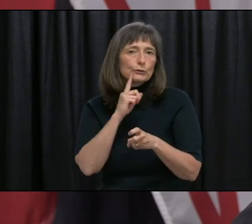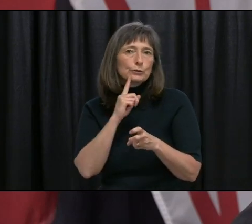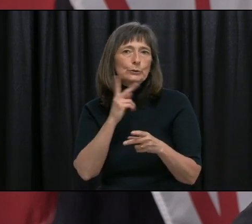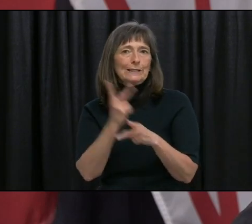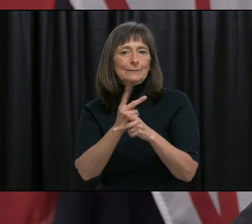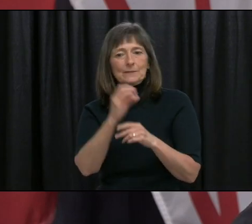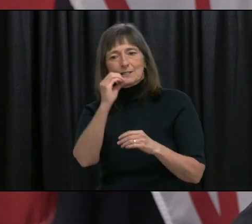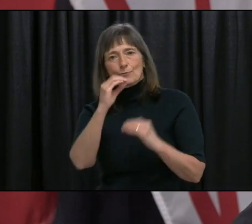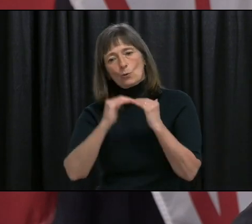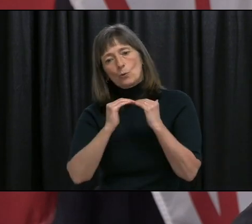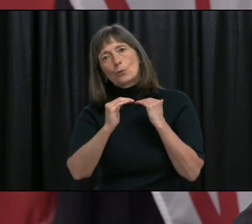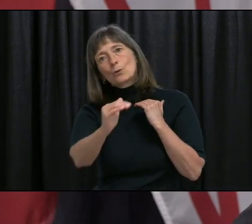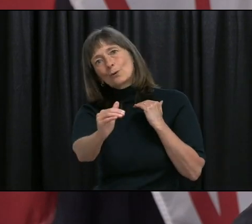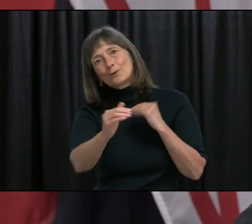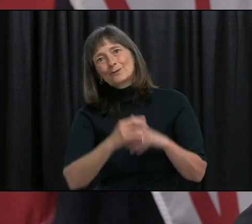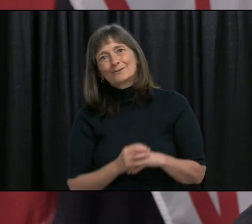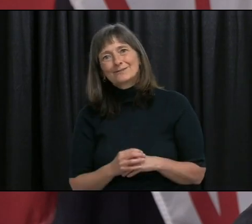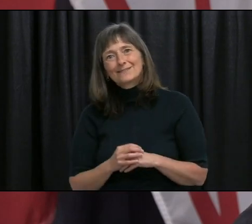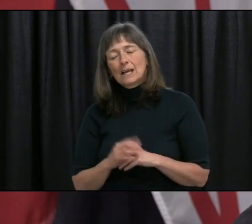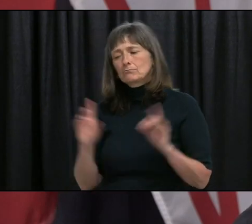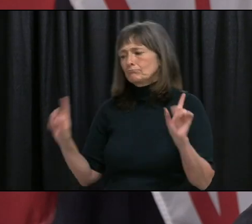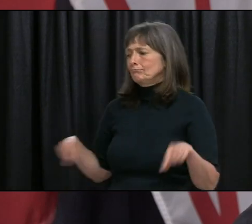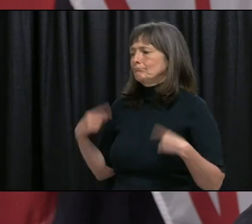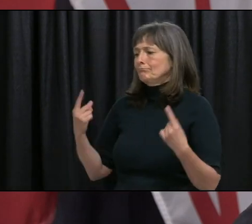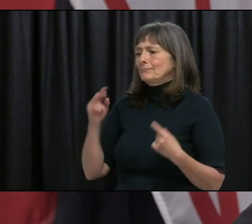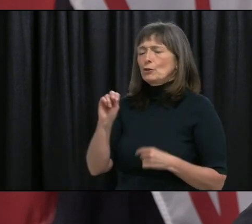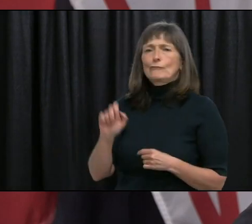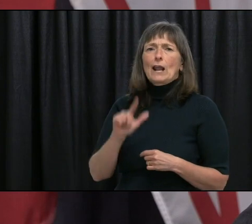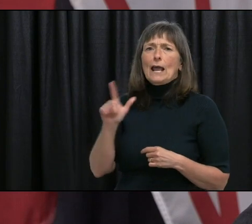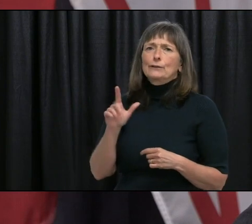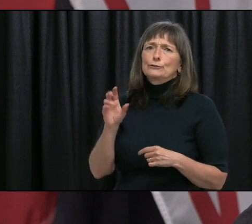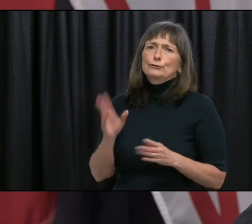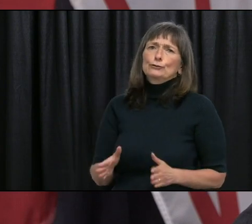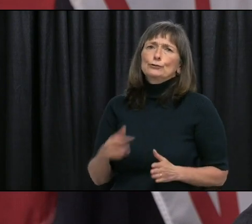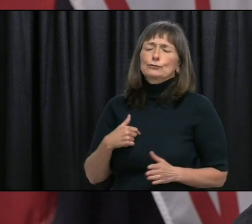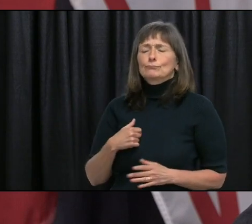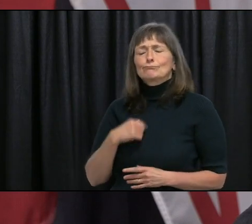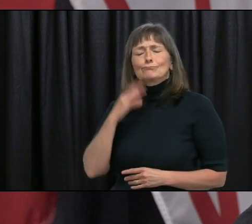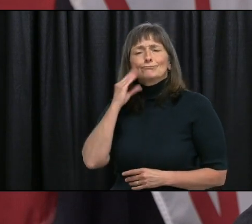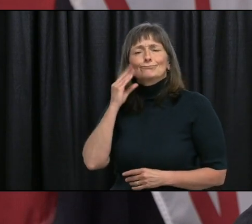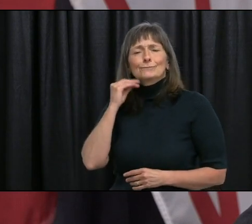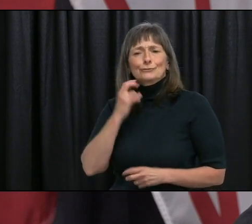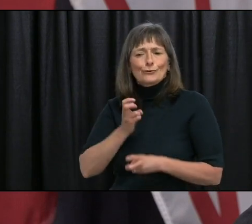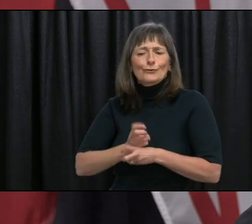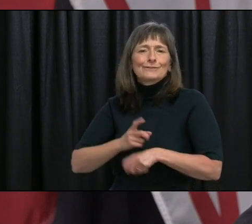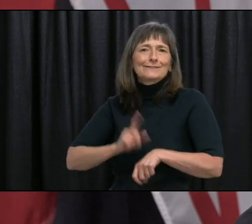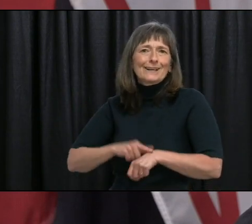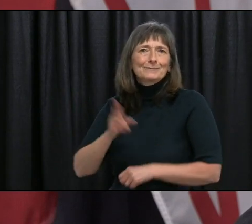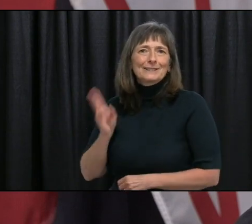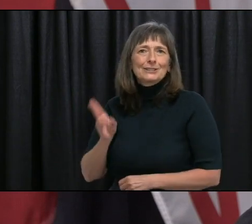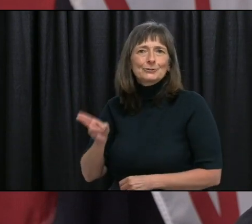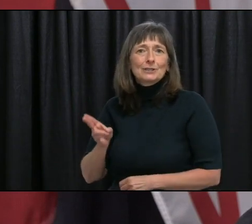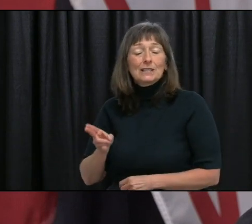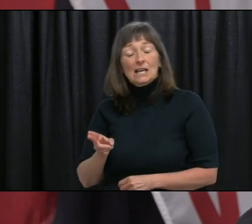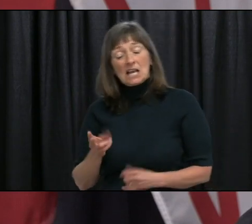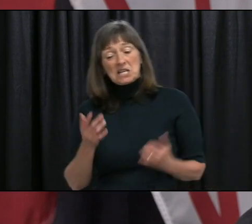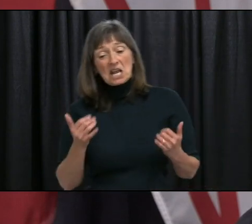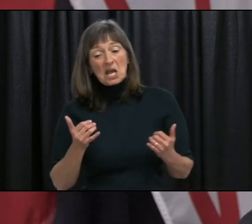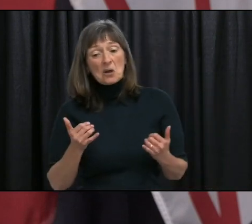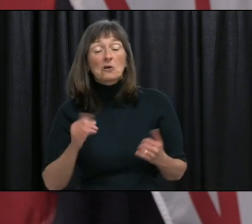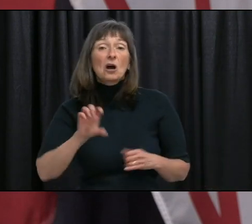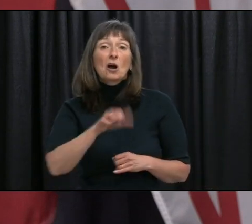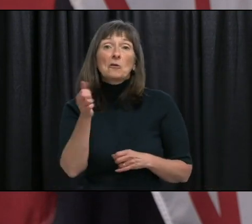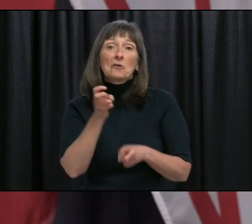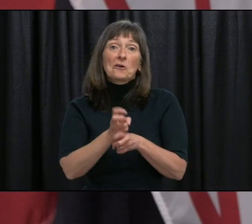know, as a province, we have weathered many difficult events in our history, and I'm confident that as Premier of this province, we will emerge from this